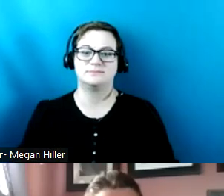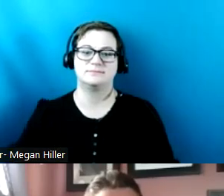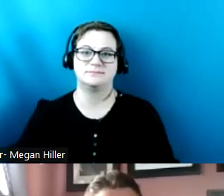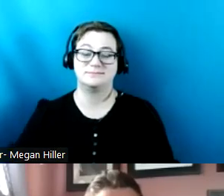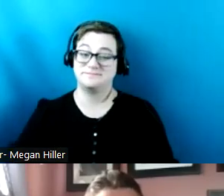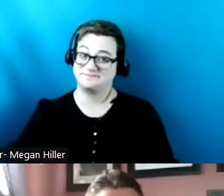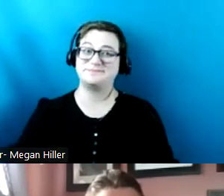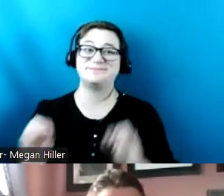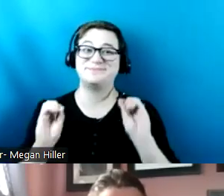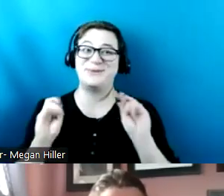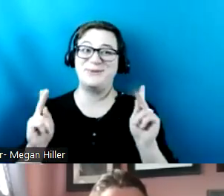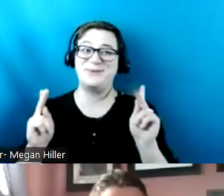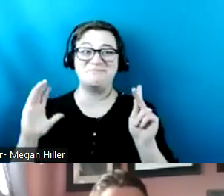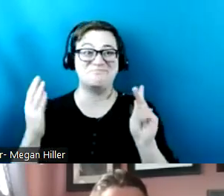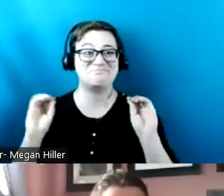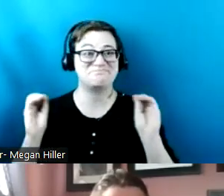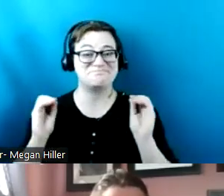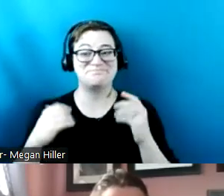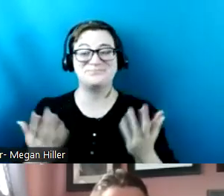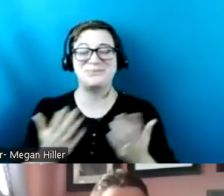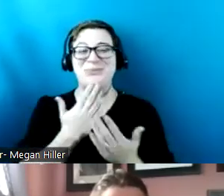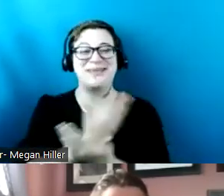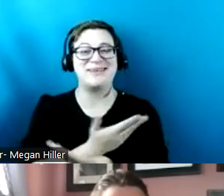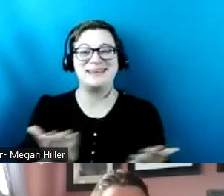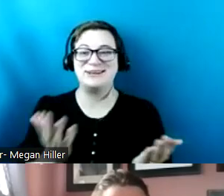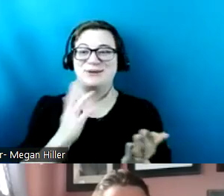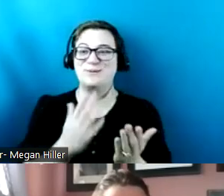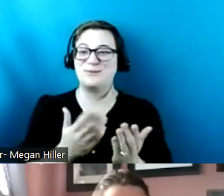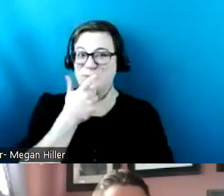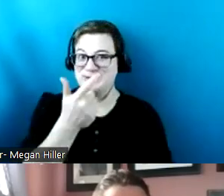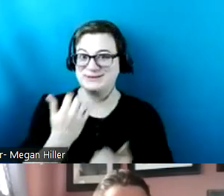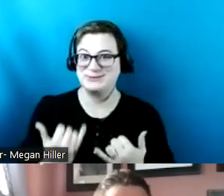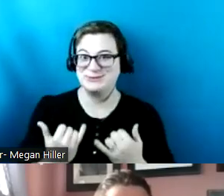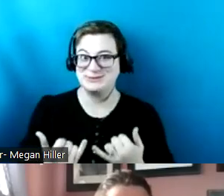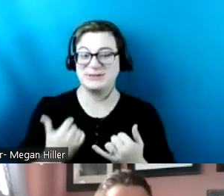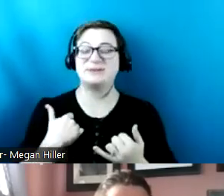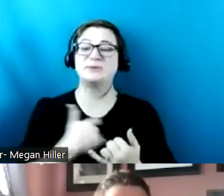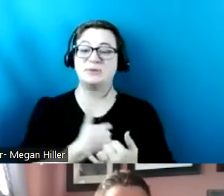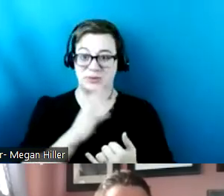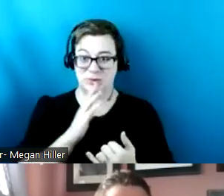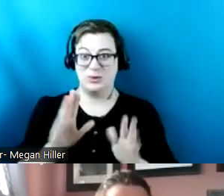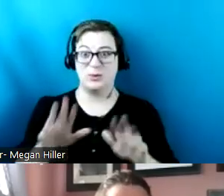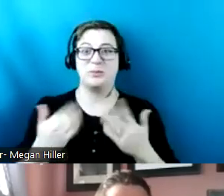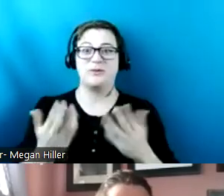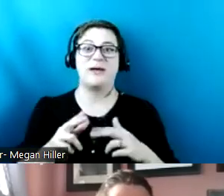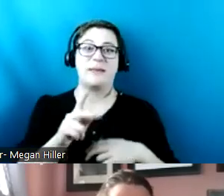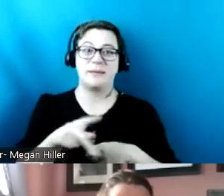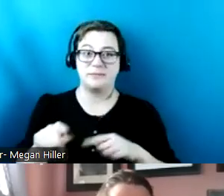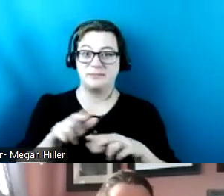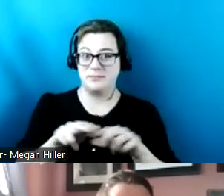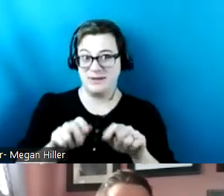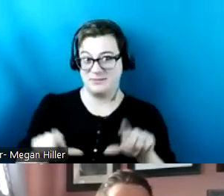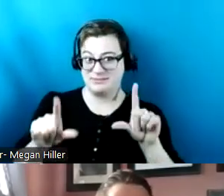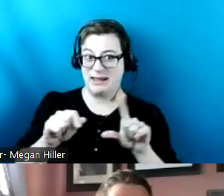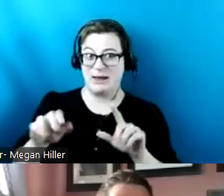All right, well, with that, thank you all so much for joining us today. We will have these slides available as well as the